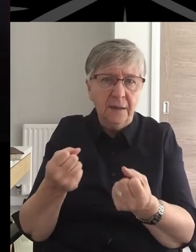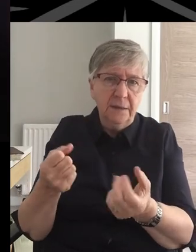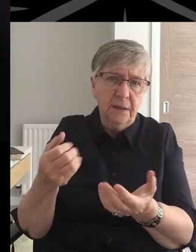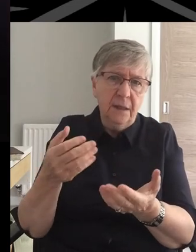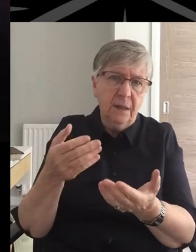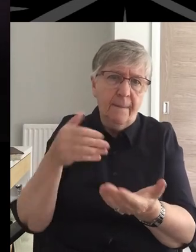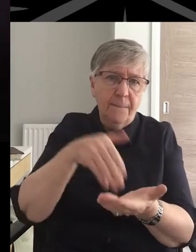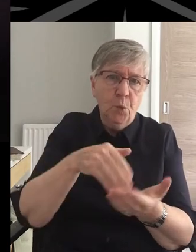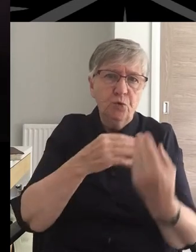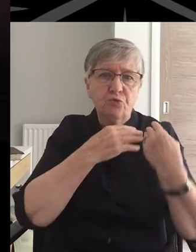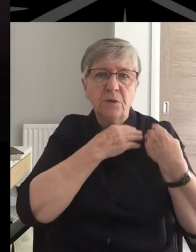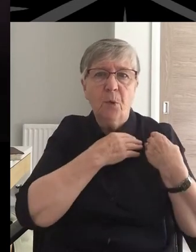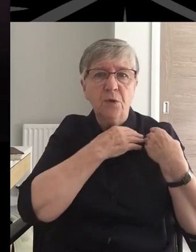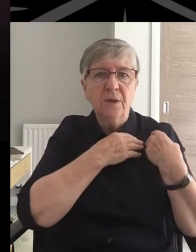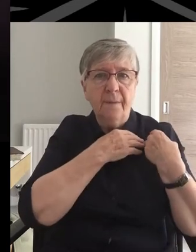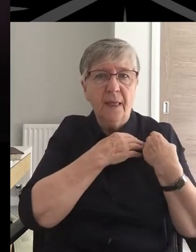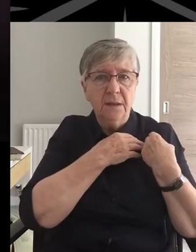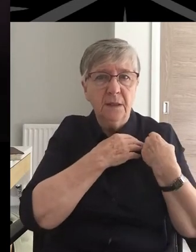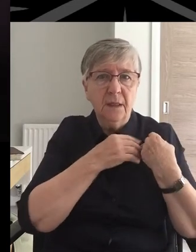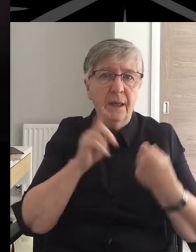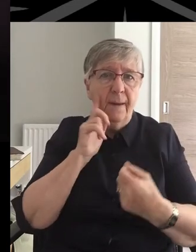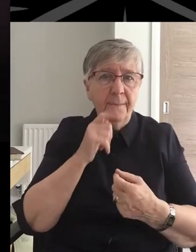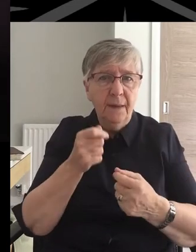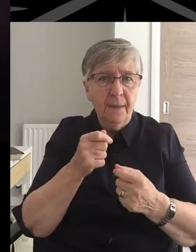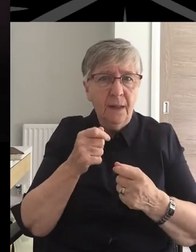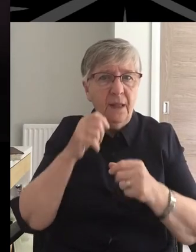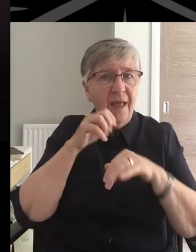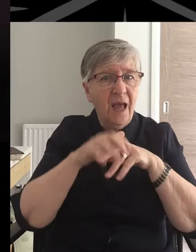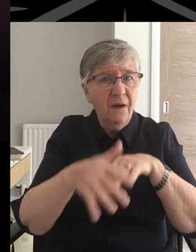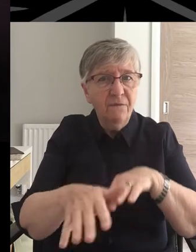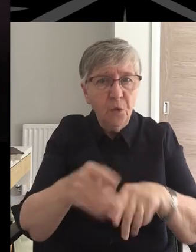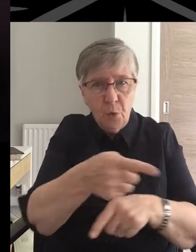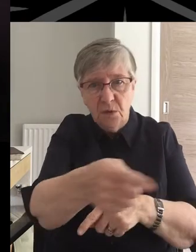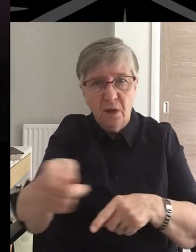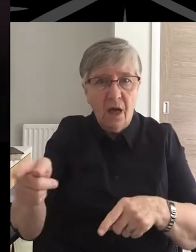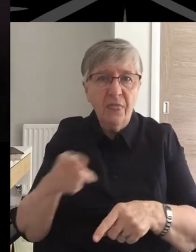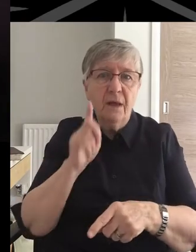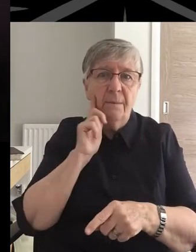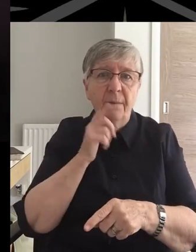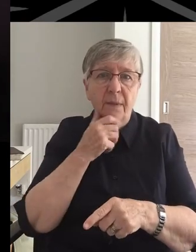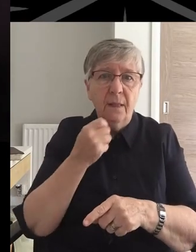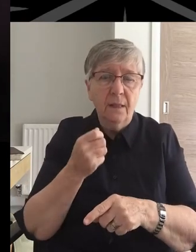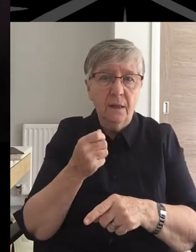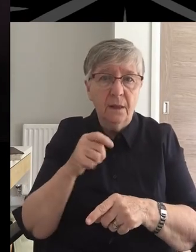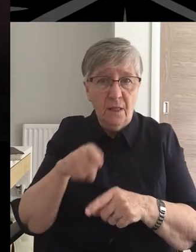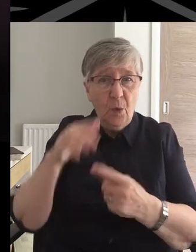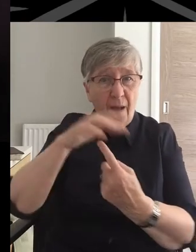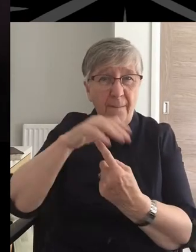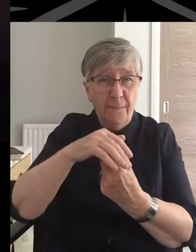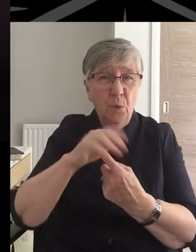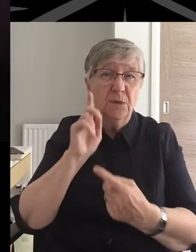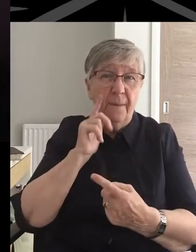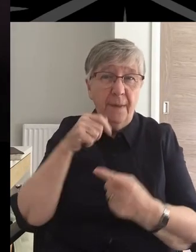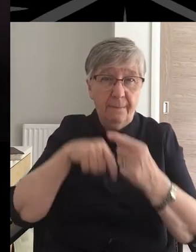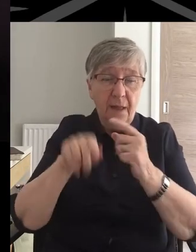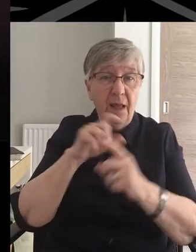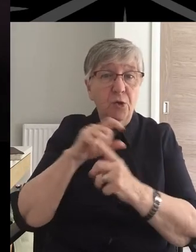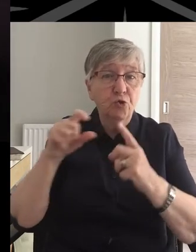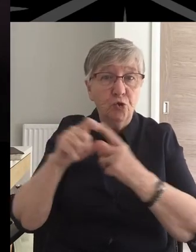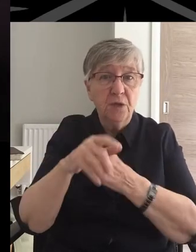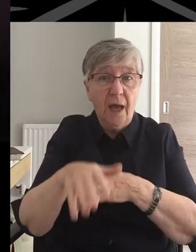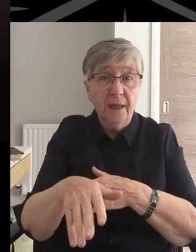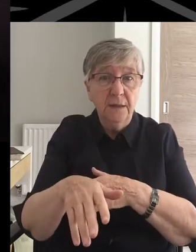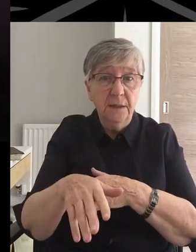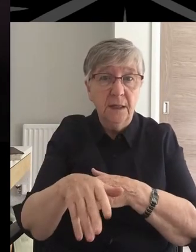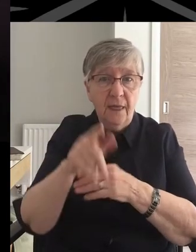Instagram or the most tweets or whatever, the people who were really influential, the people who were important in the Jewish society